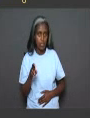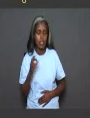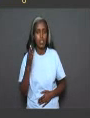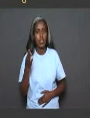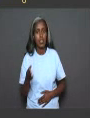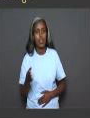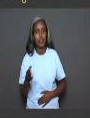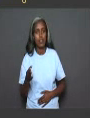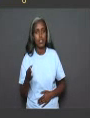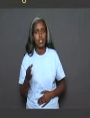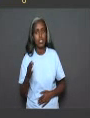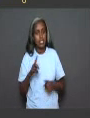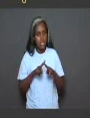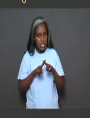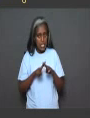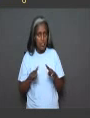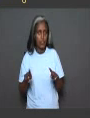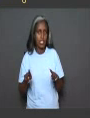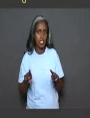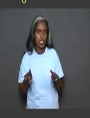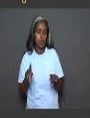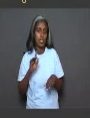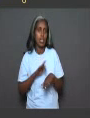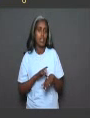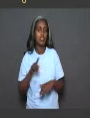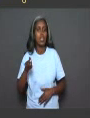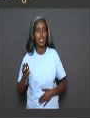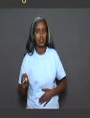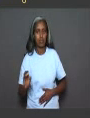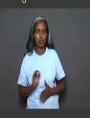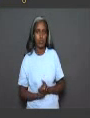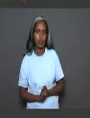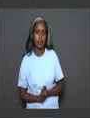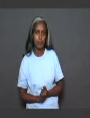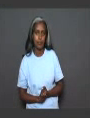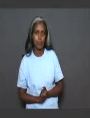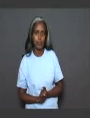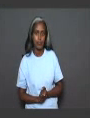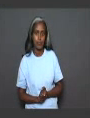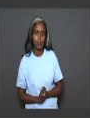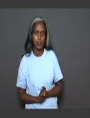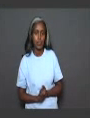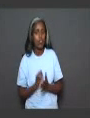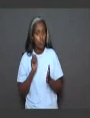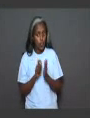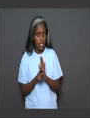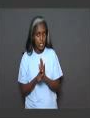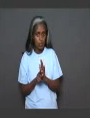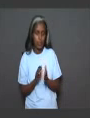f is differentiable at x naught. For